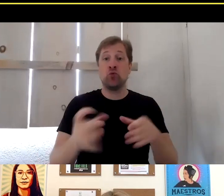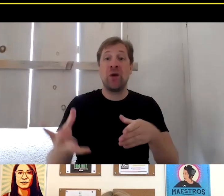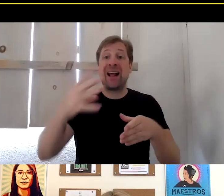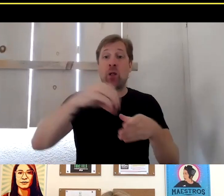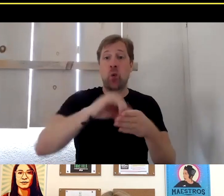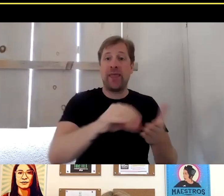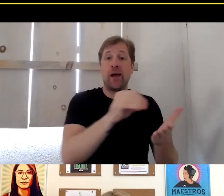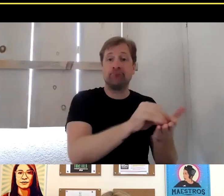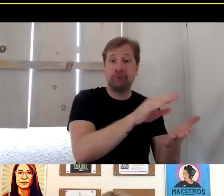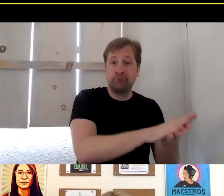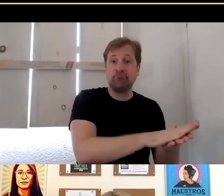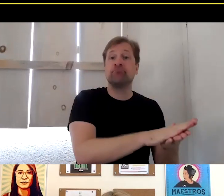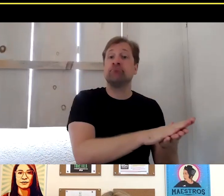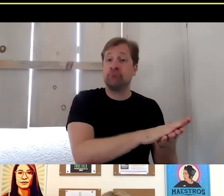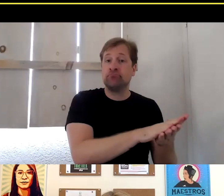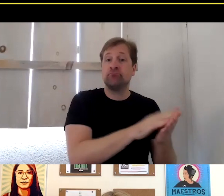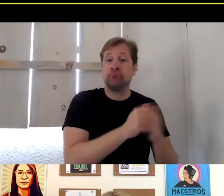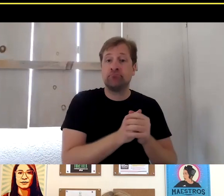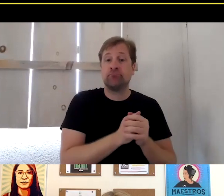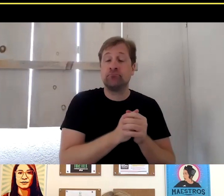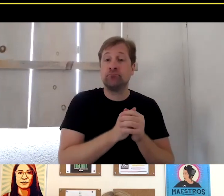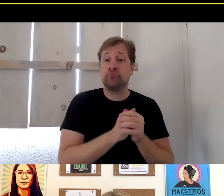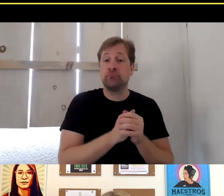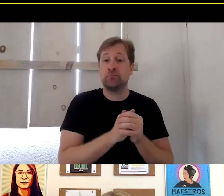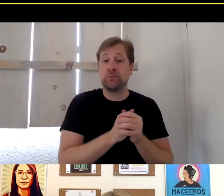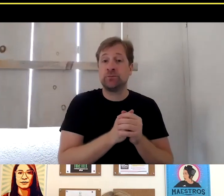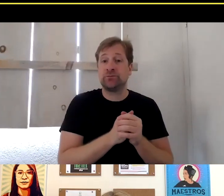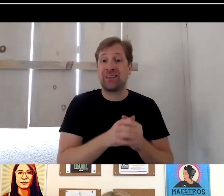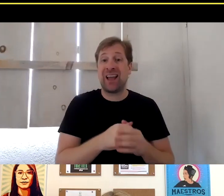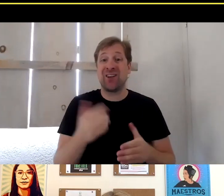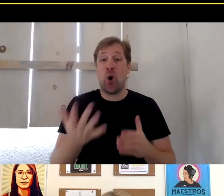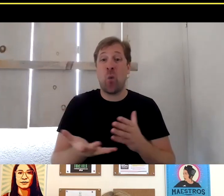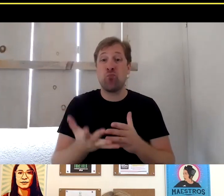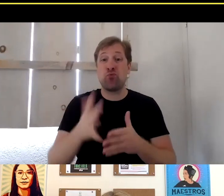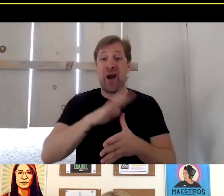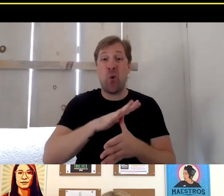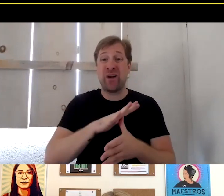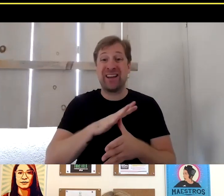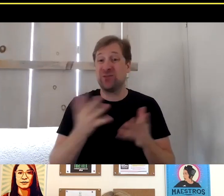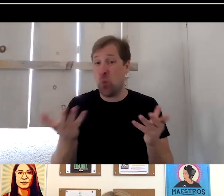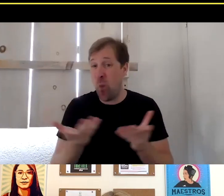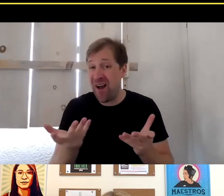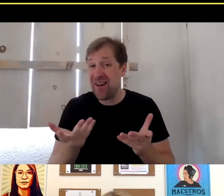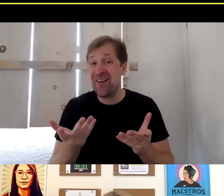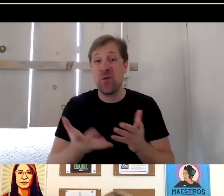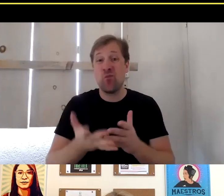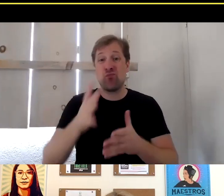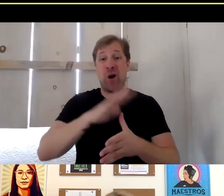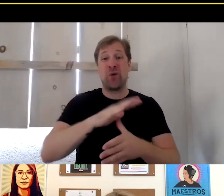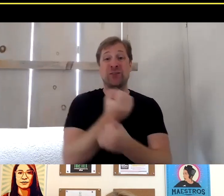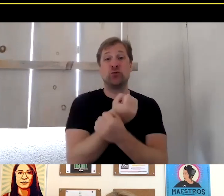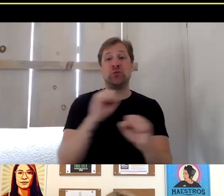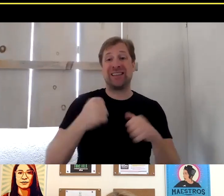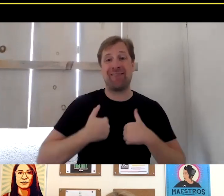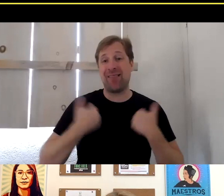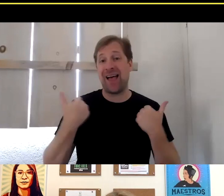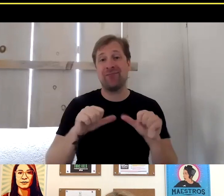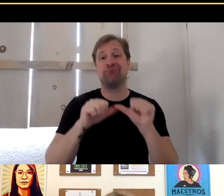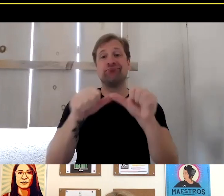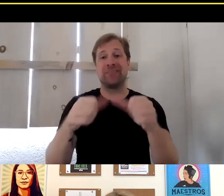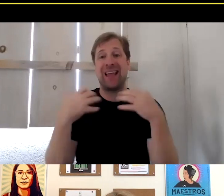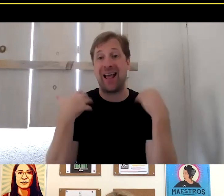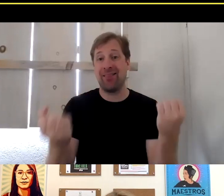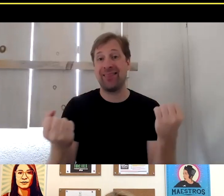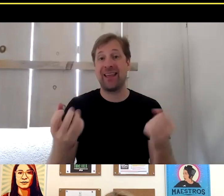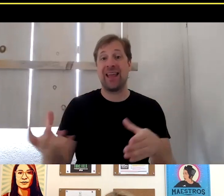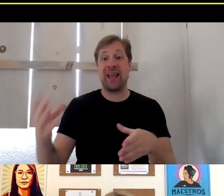that as one of our priorities has always been to save lives and stay healthy. That